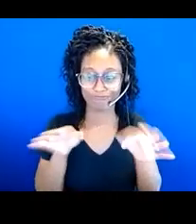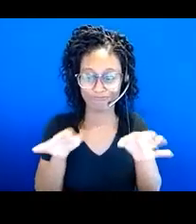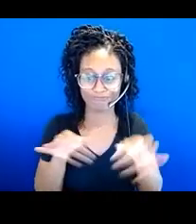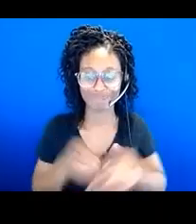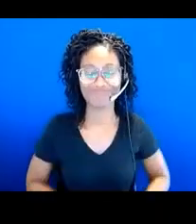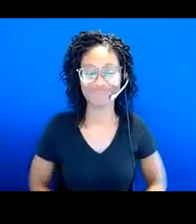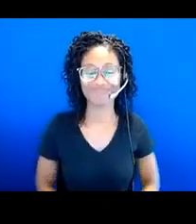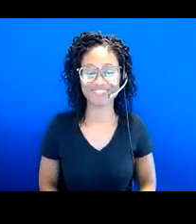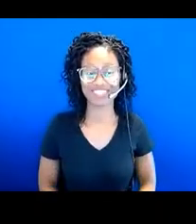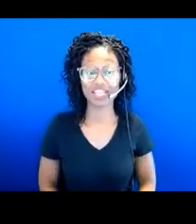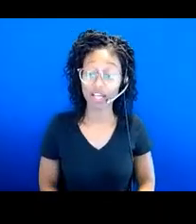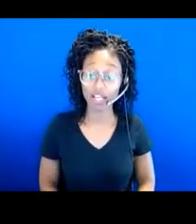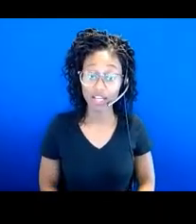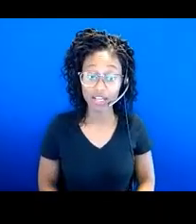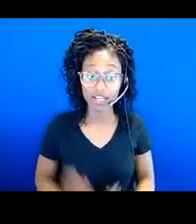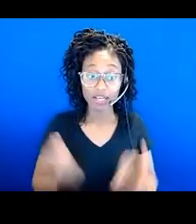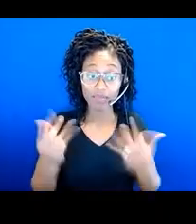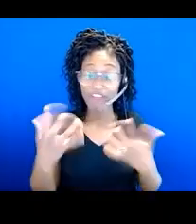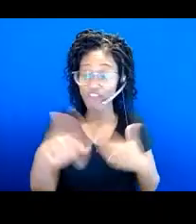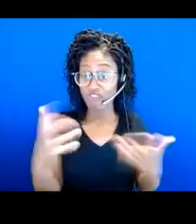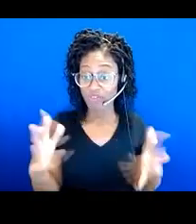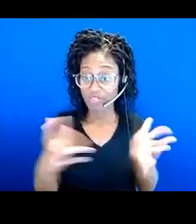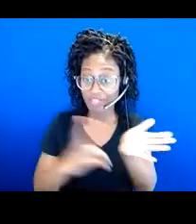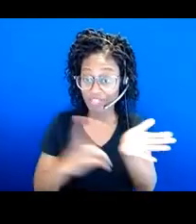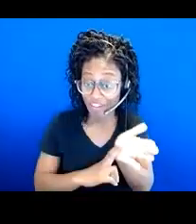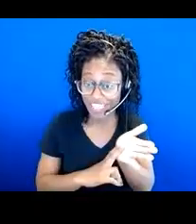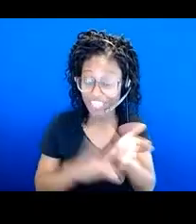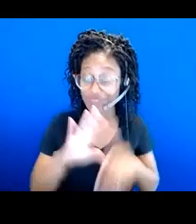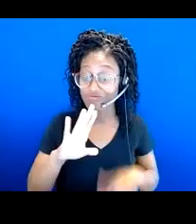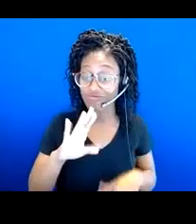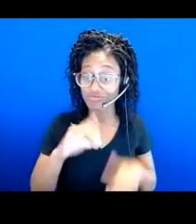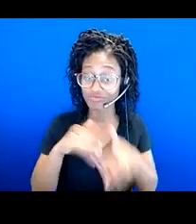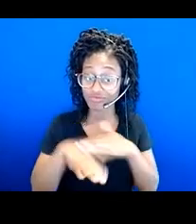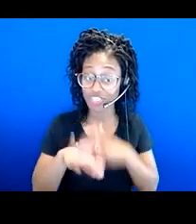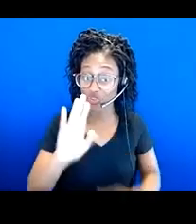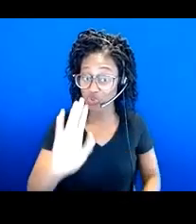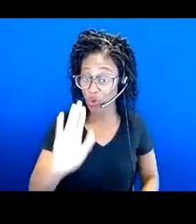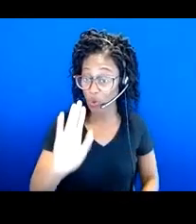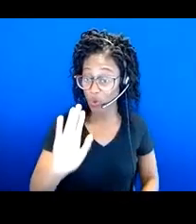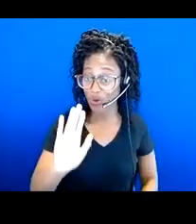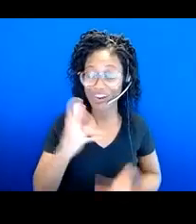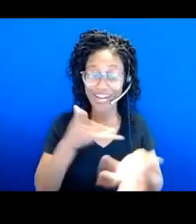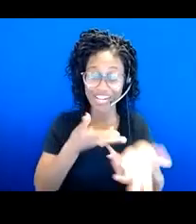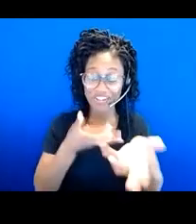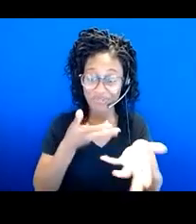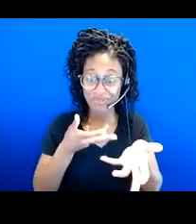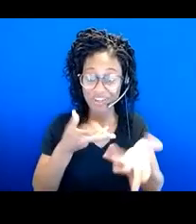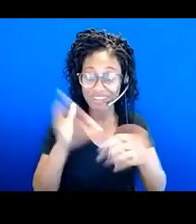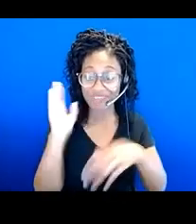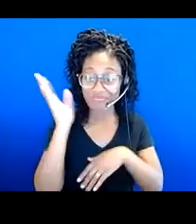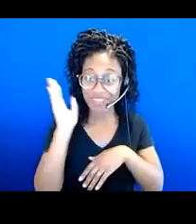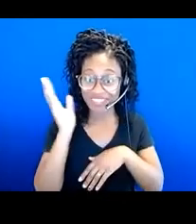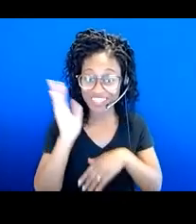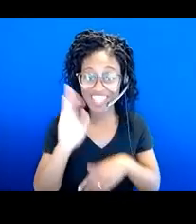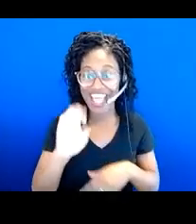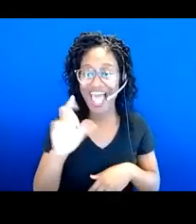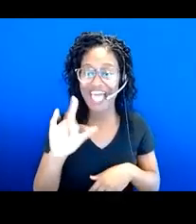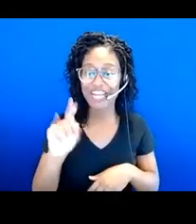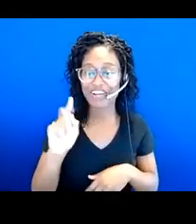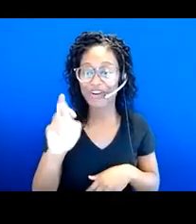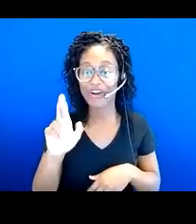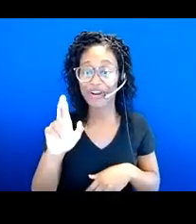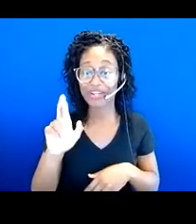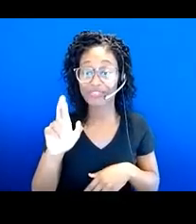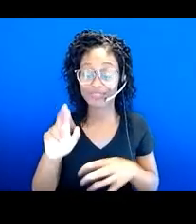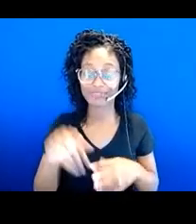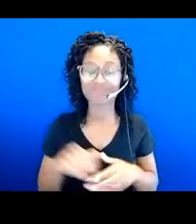Many of you have perhaps already logged in to your interactive presentation editor, and I will do